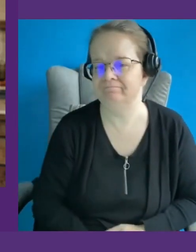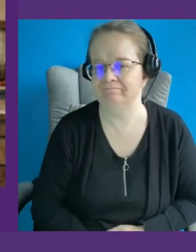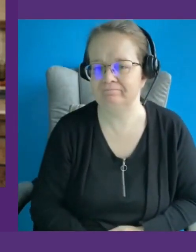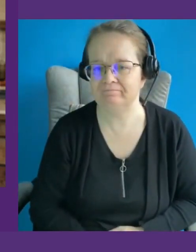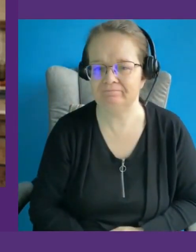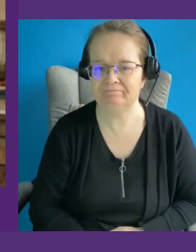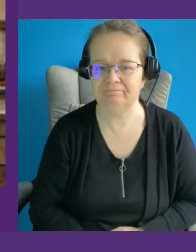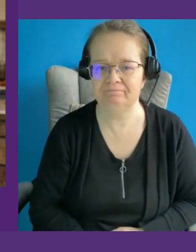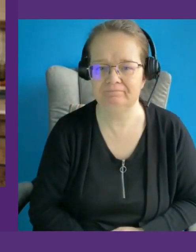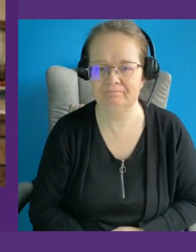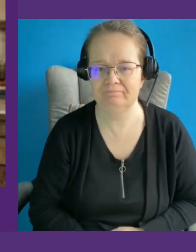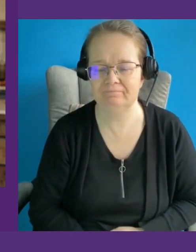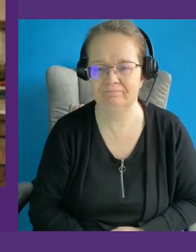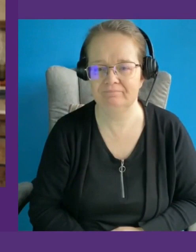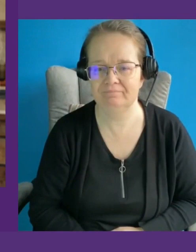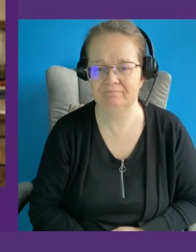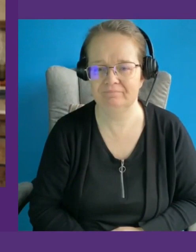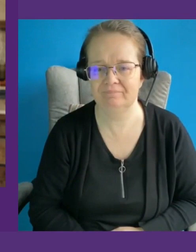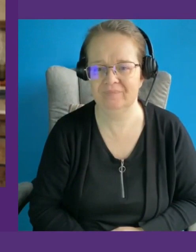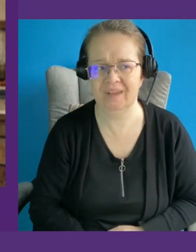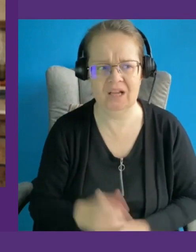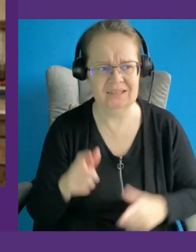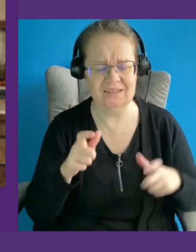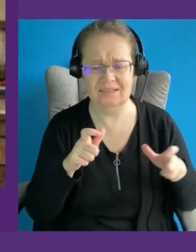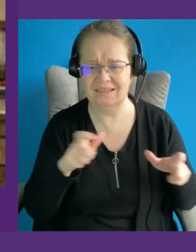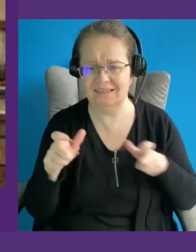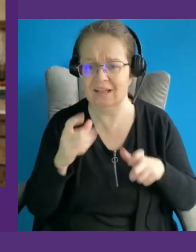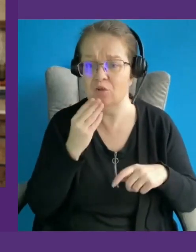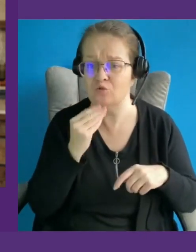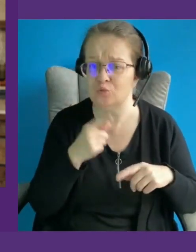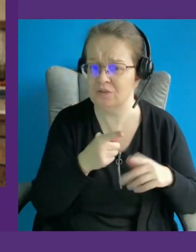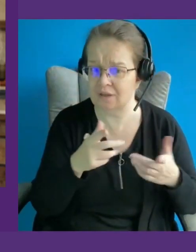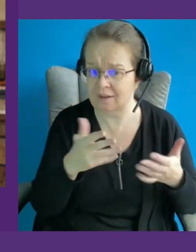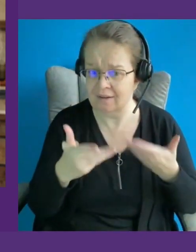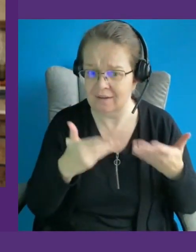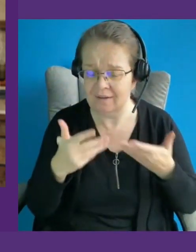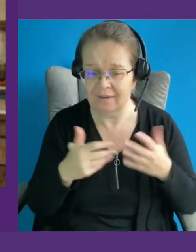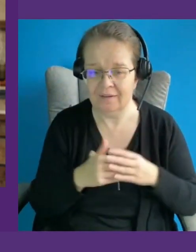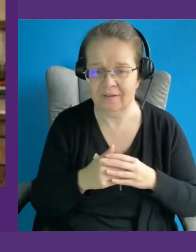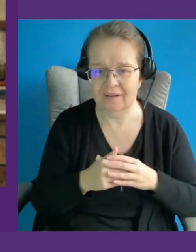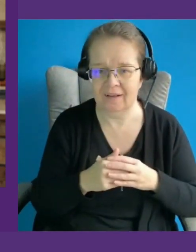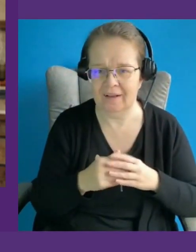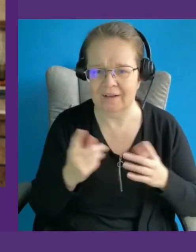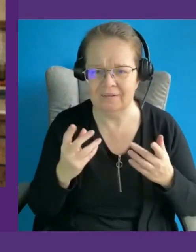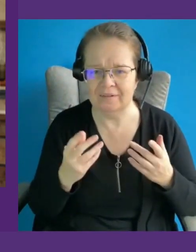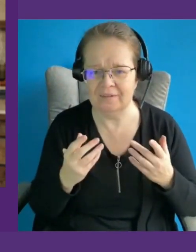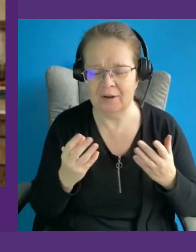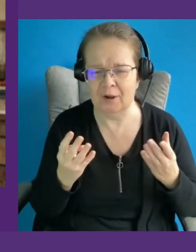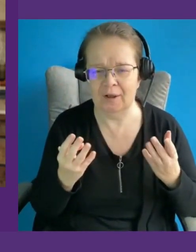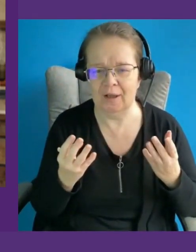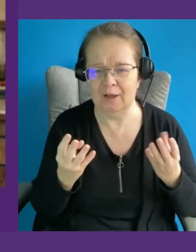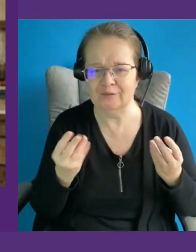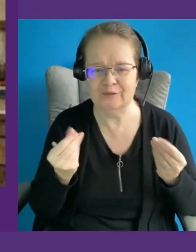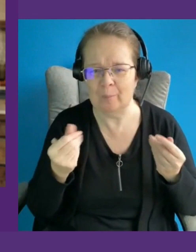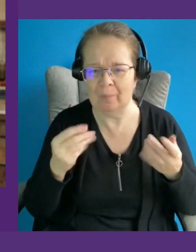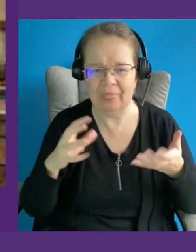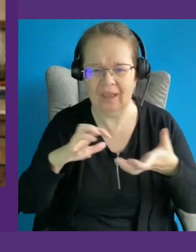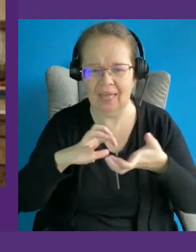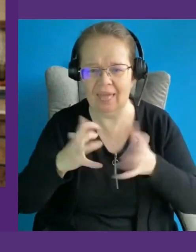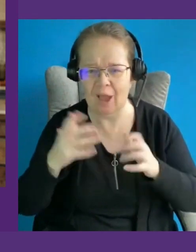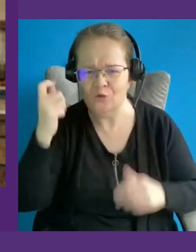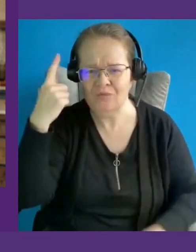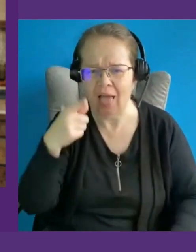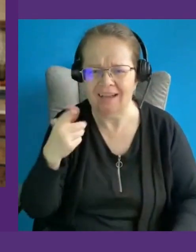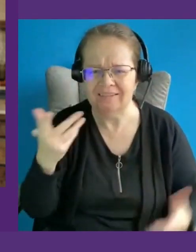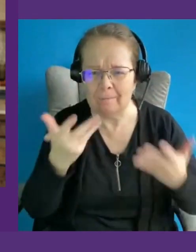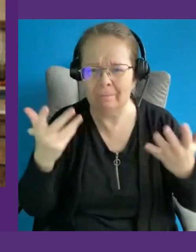playing there? Yeah, as far as I can tell. I think I just realised it's playing up there. I was waiting for it to come up there. Yeah, I assume cool. so. And